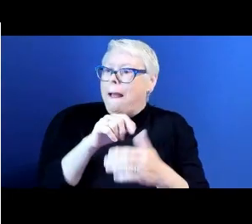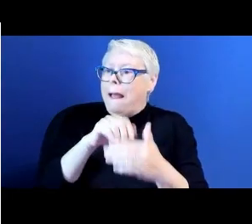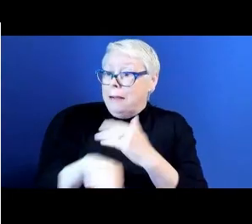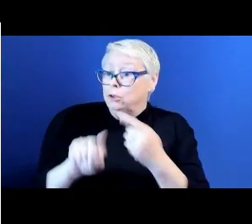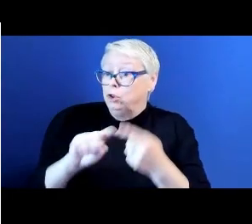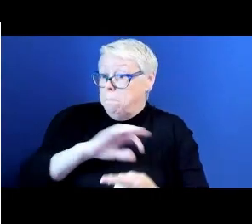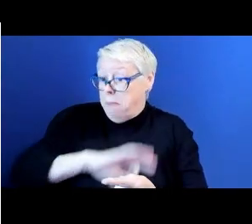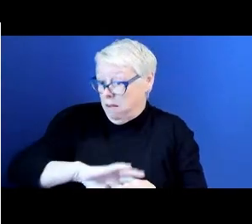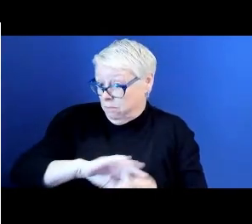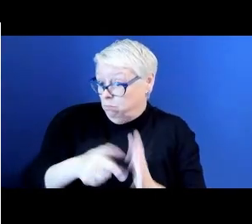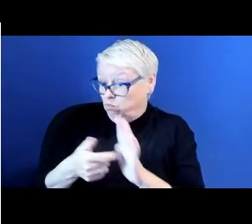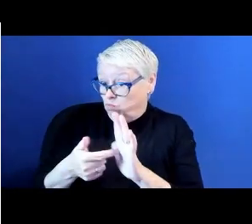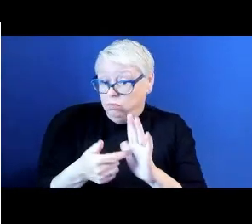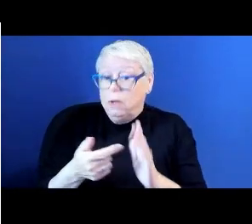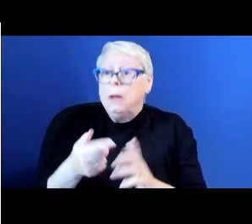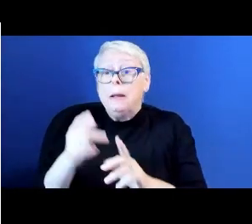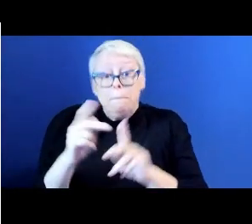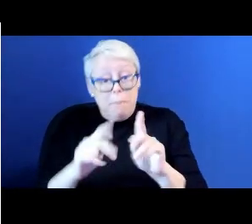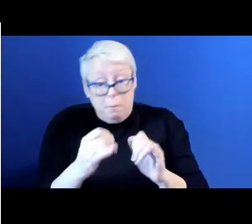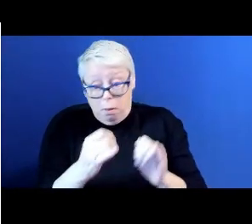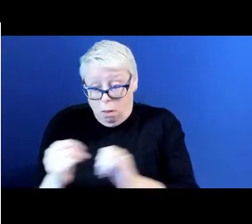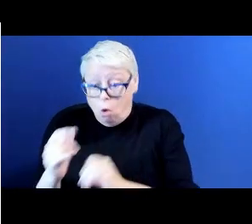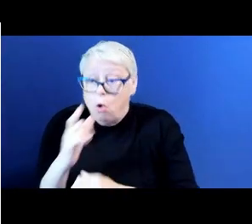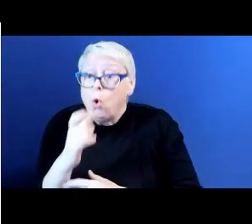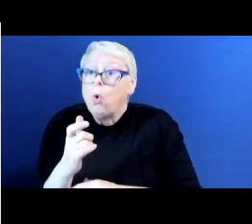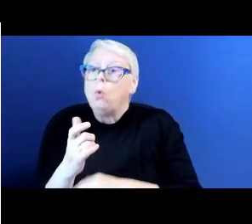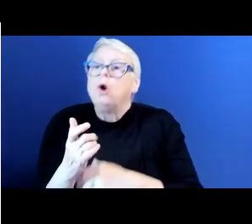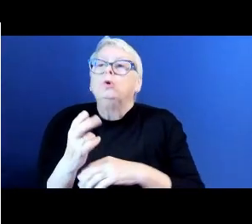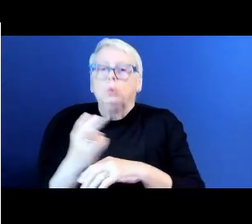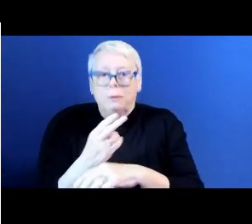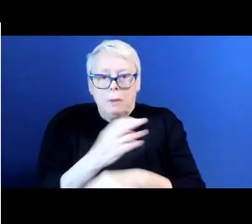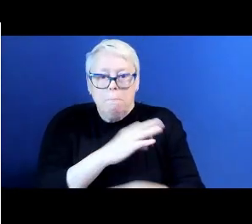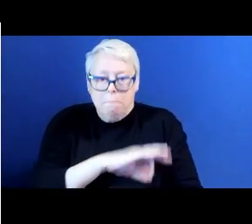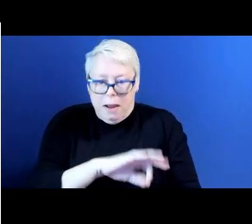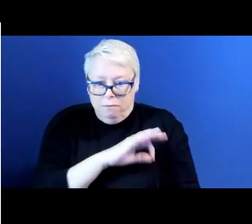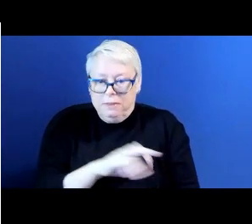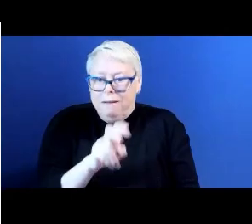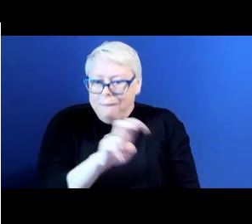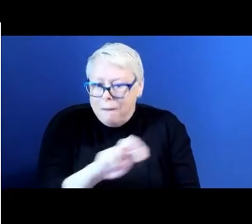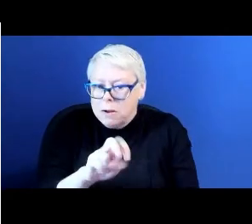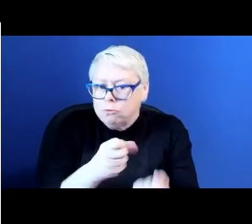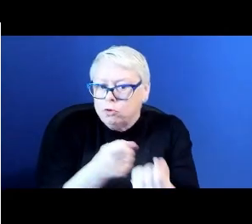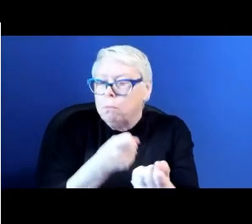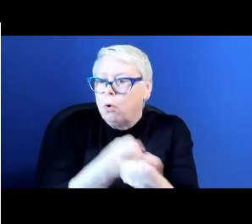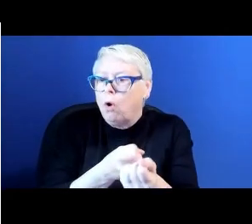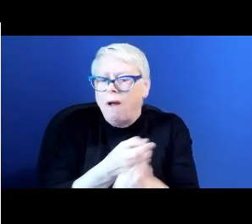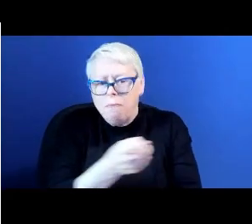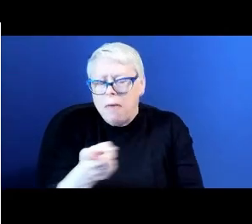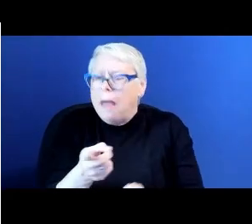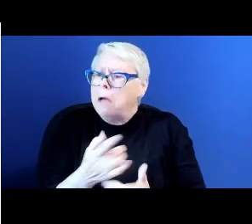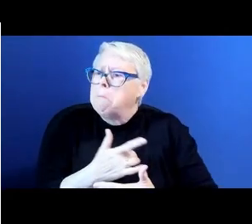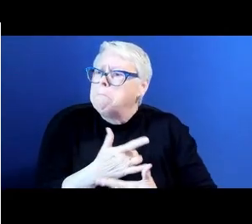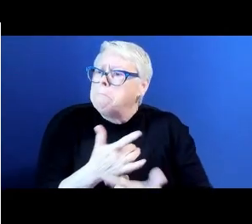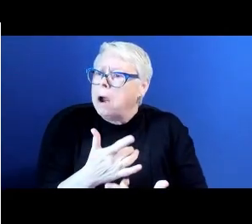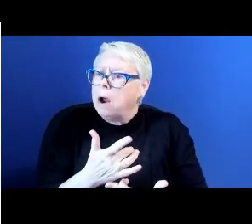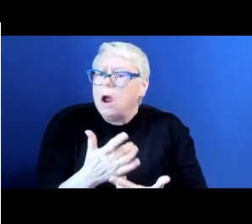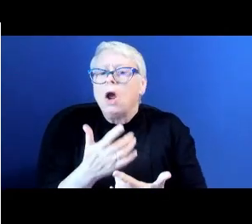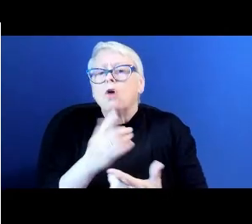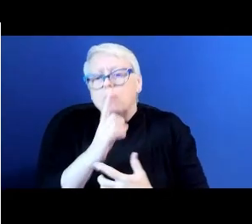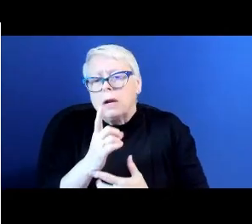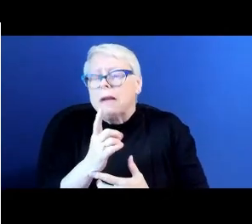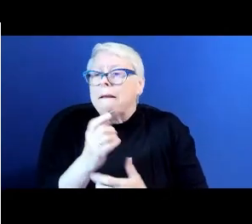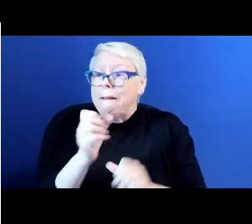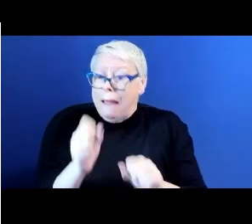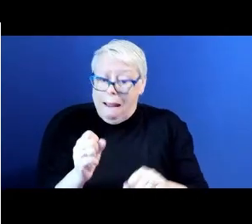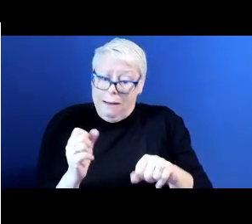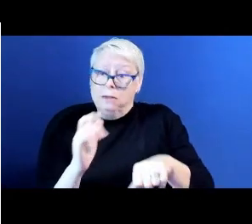Individuals who receive benefits navigation support are more likely to be able to access all the benefits that they're